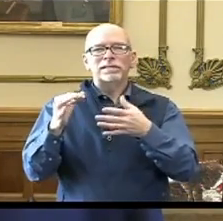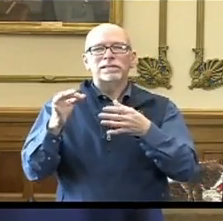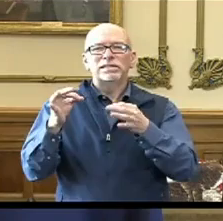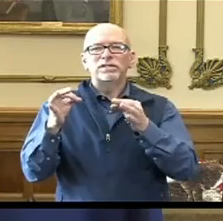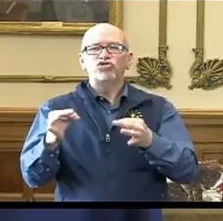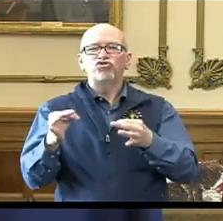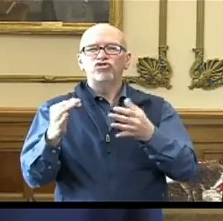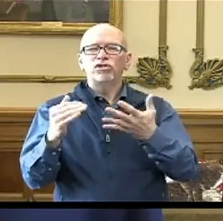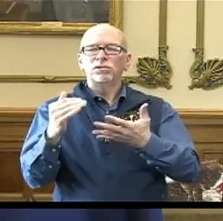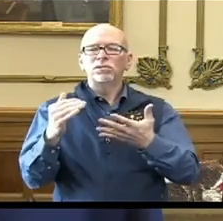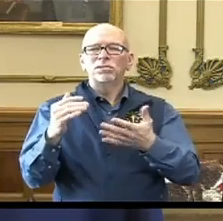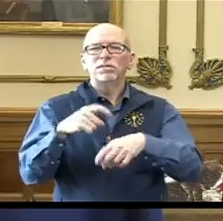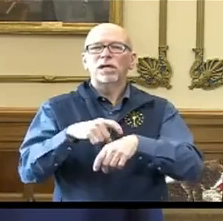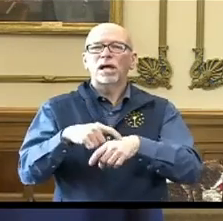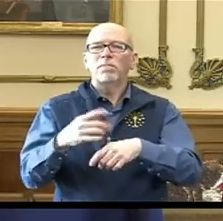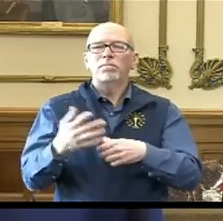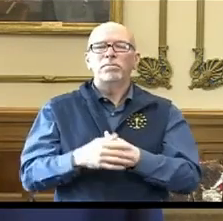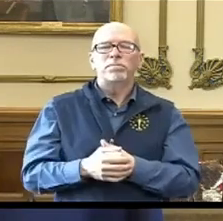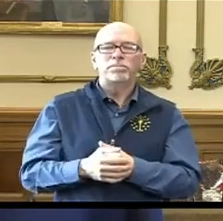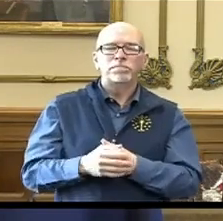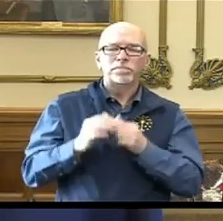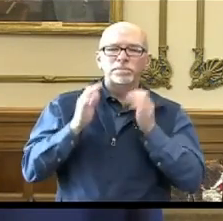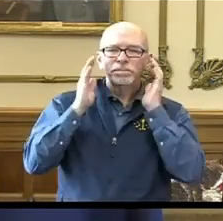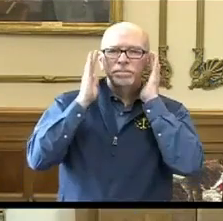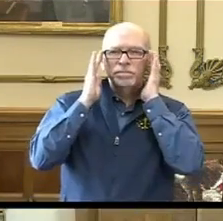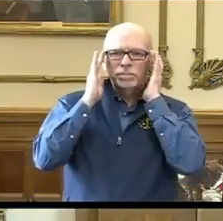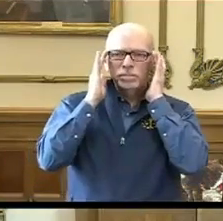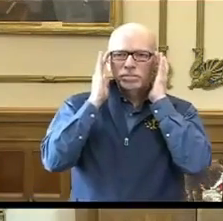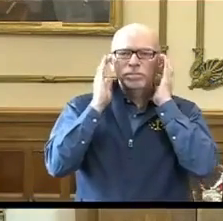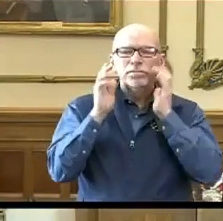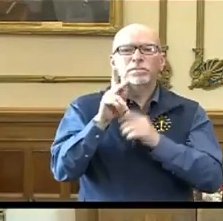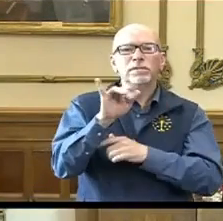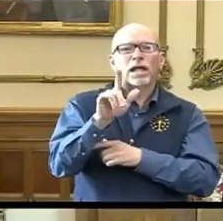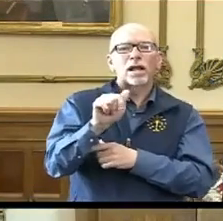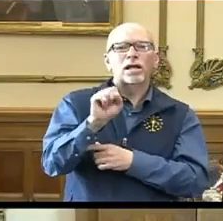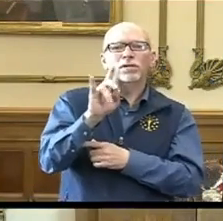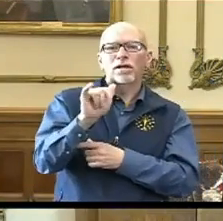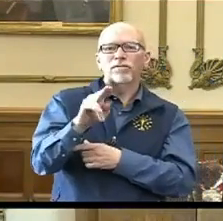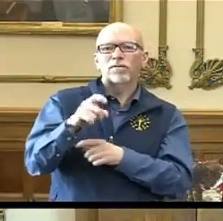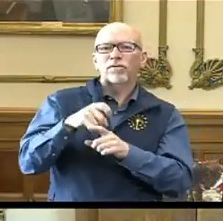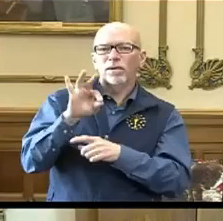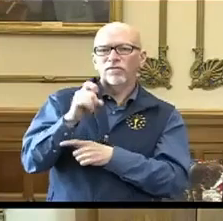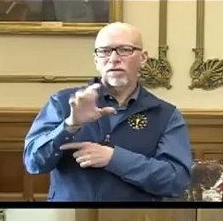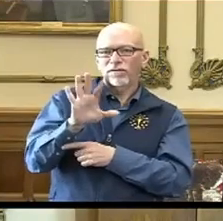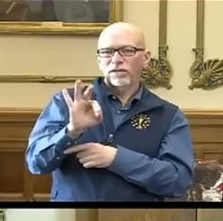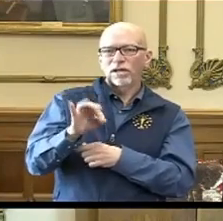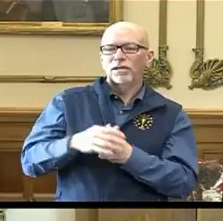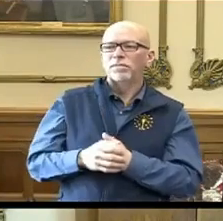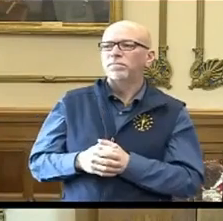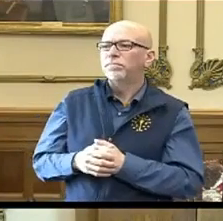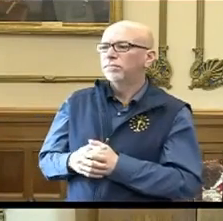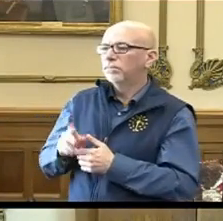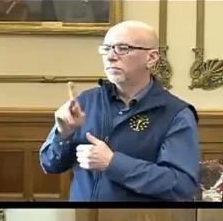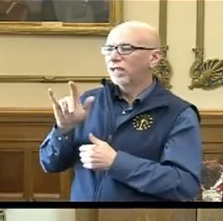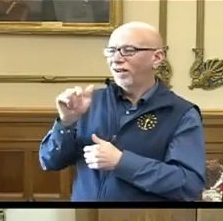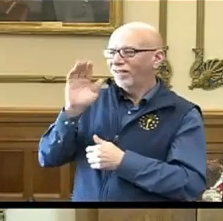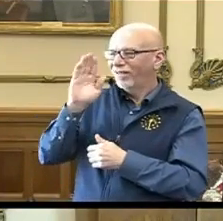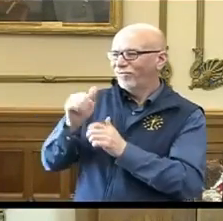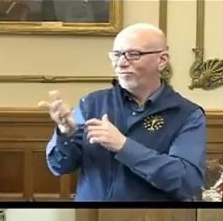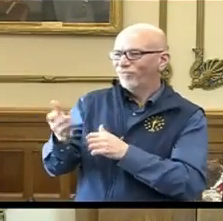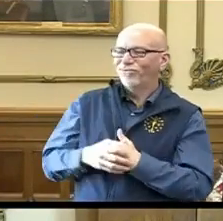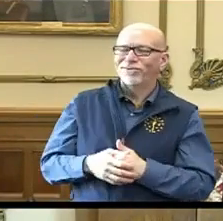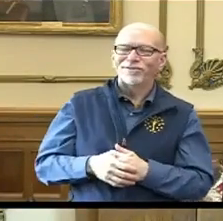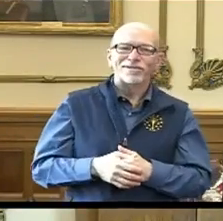decision time period. Kayla Sullivan, Fox 59. Hello, Kayla. How are you?